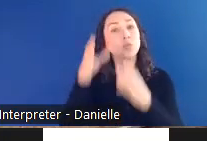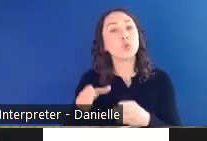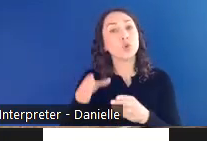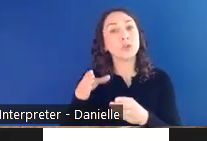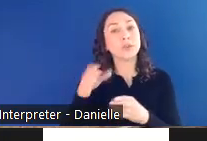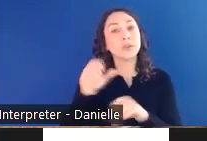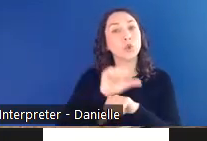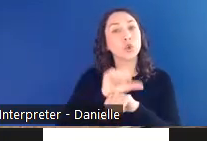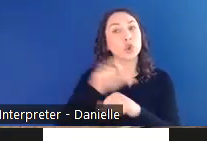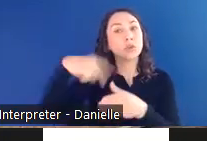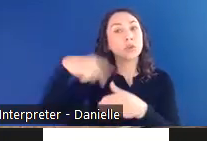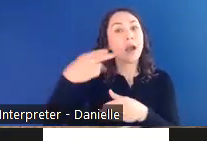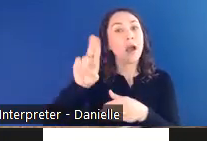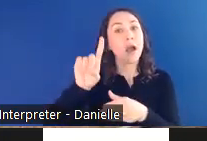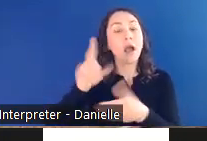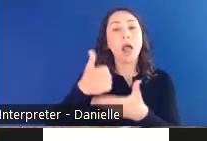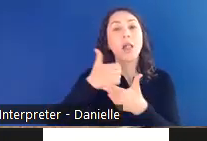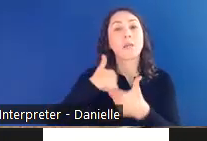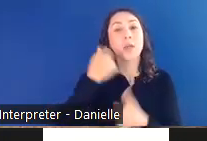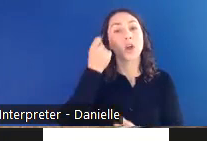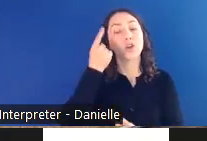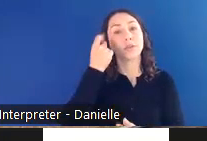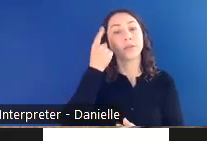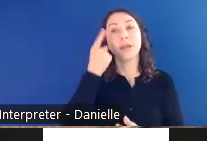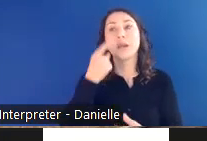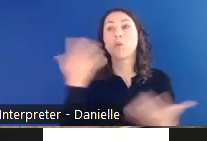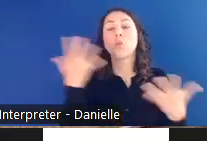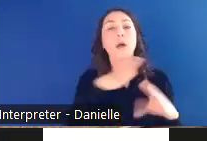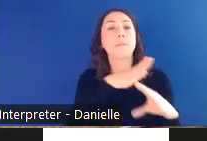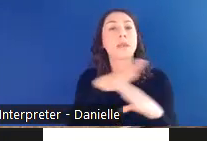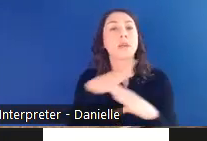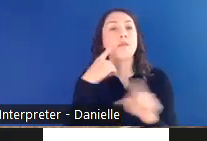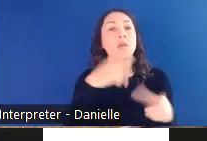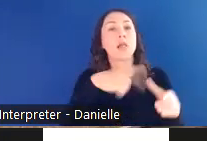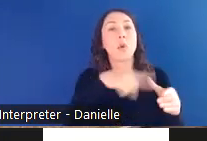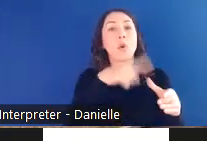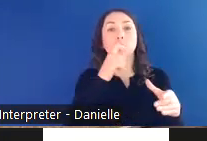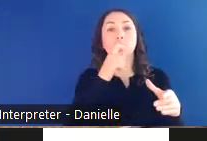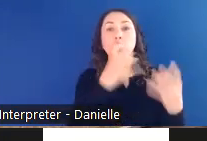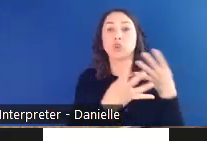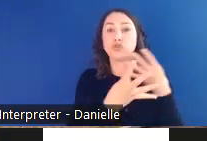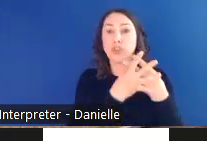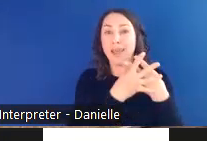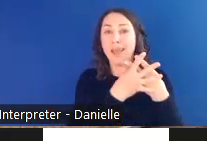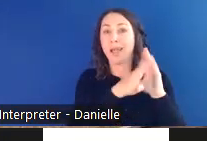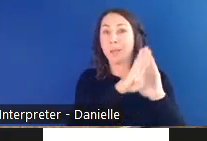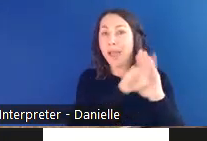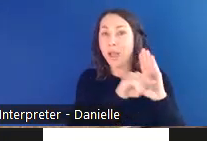any of the barriers around criminal records and accessing any of this housing.